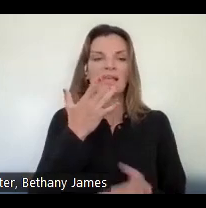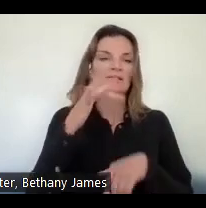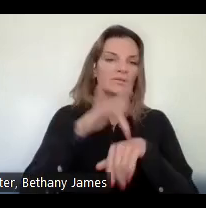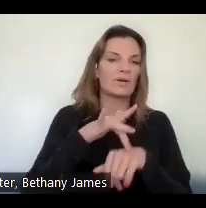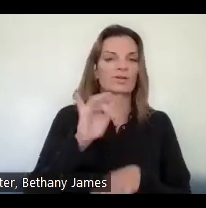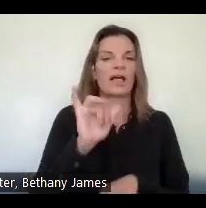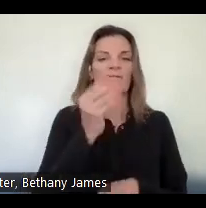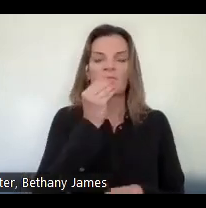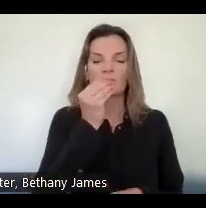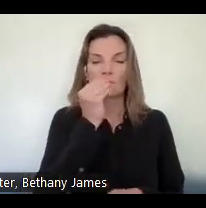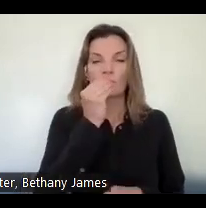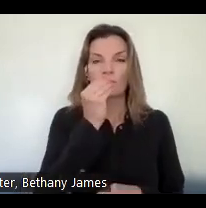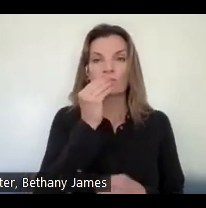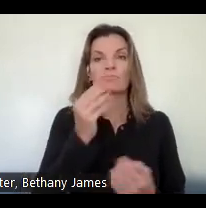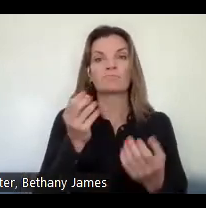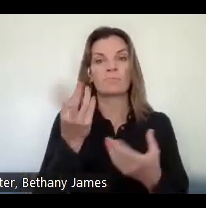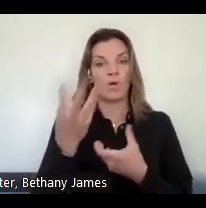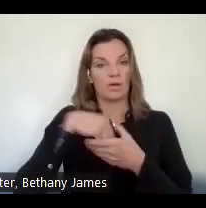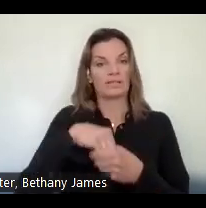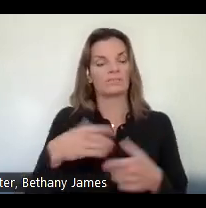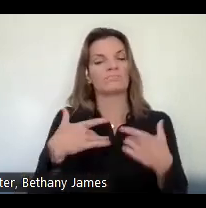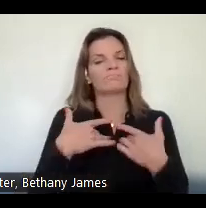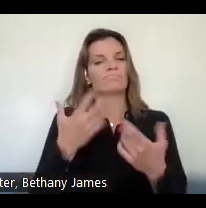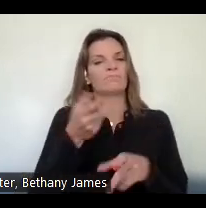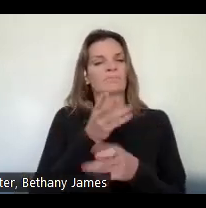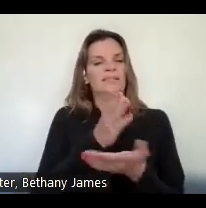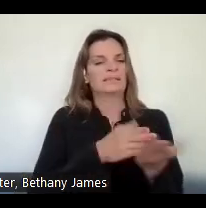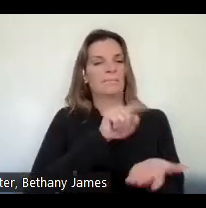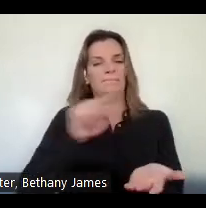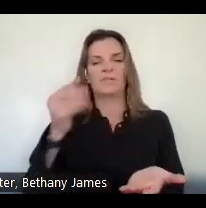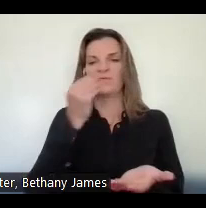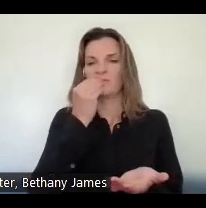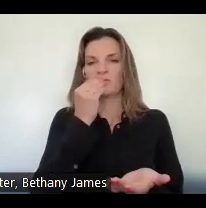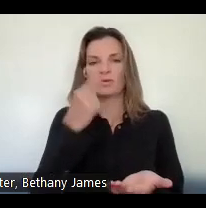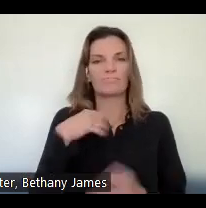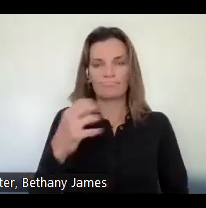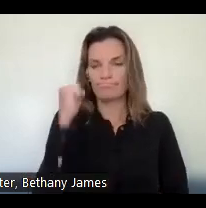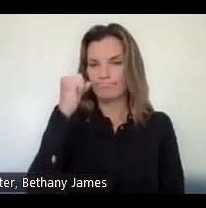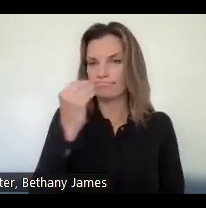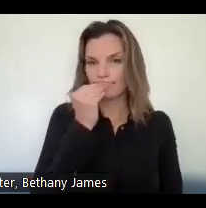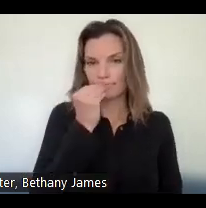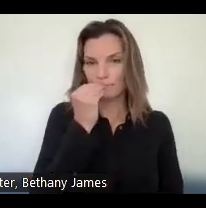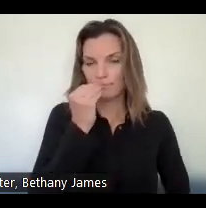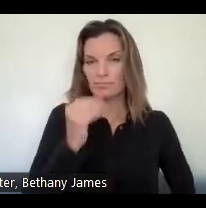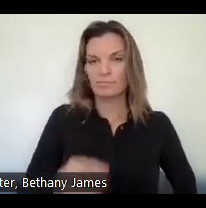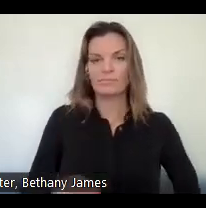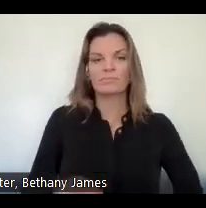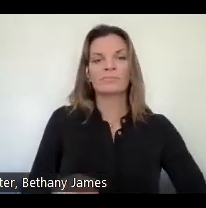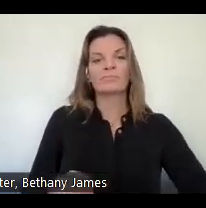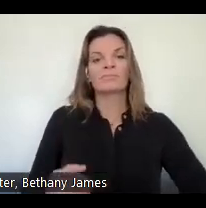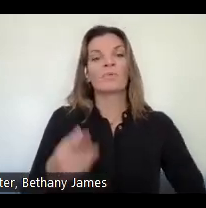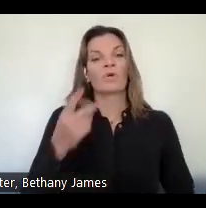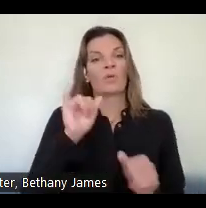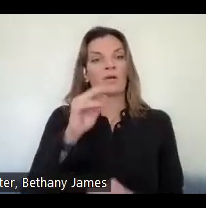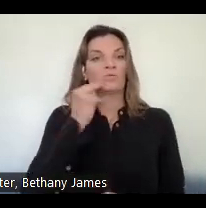it's hard for many of them to eat certain foods and will stay on a particular diet. So getting that appropriate nutrition is